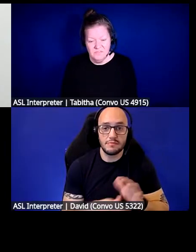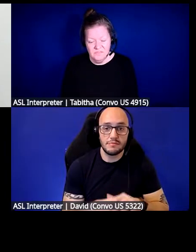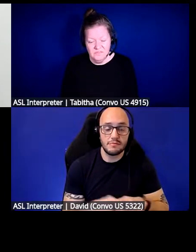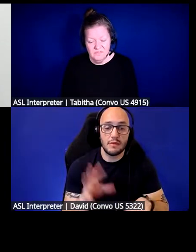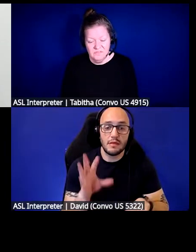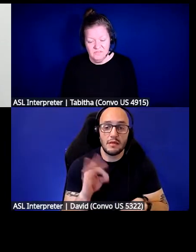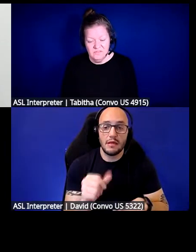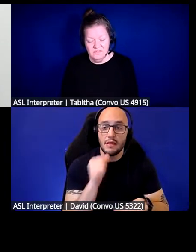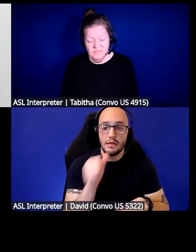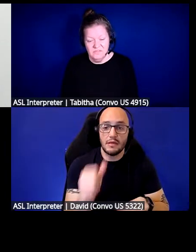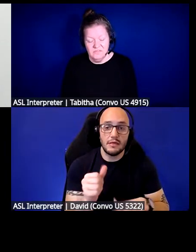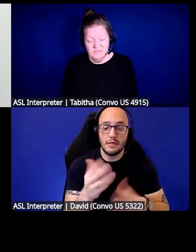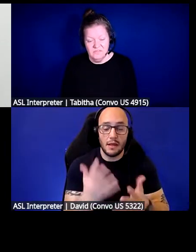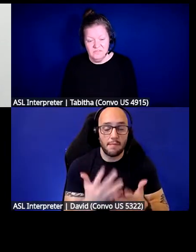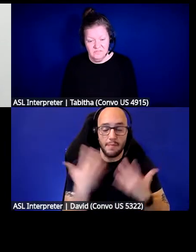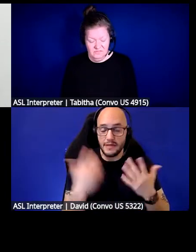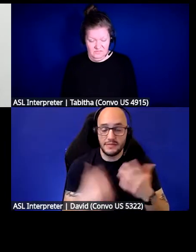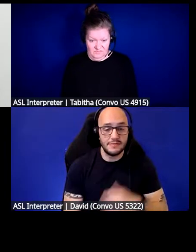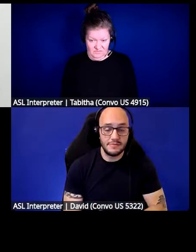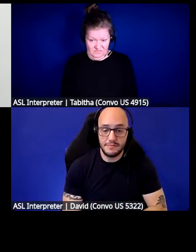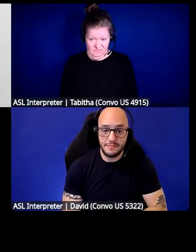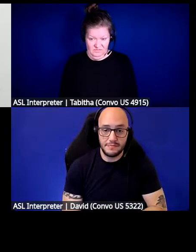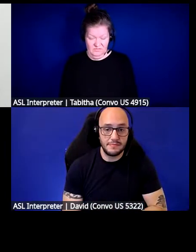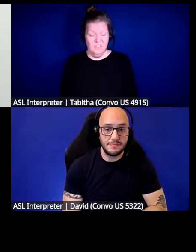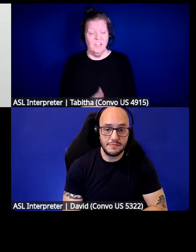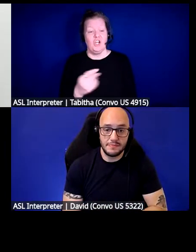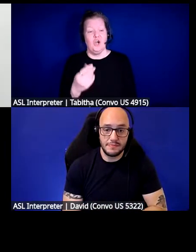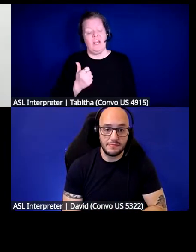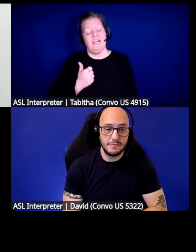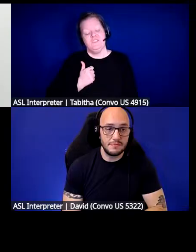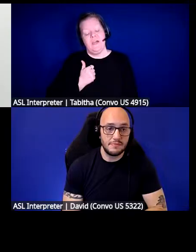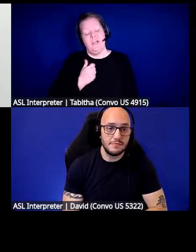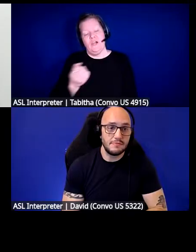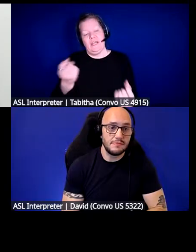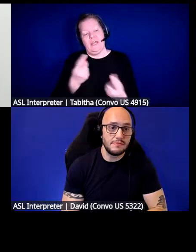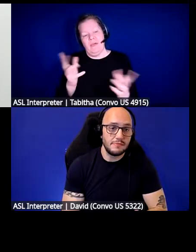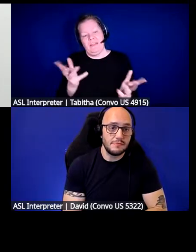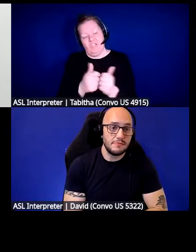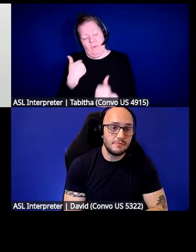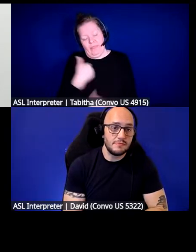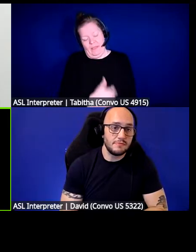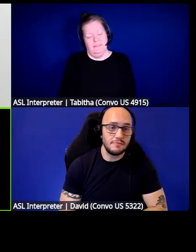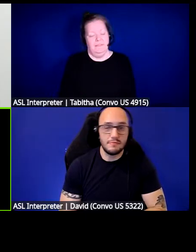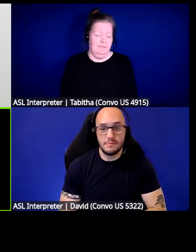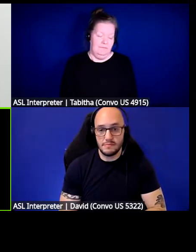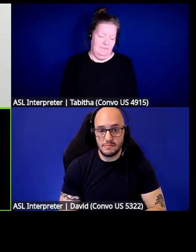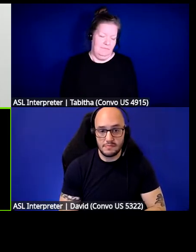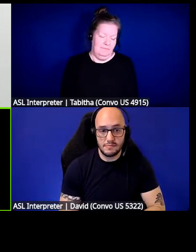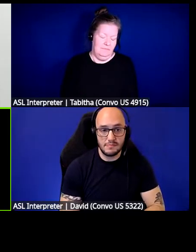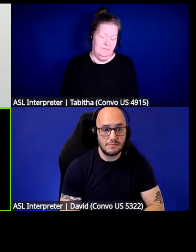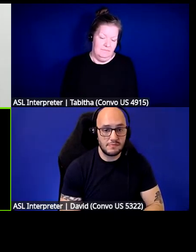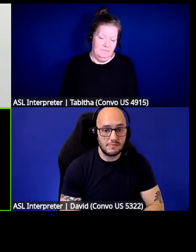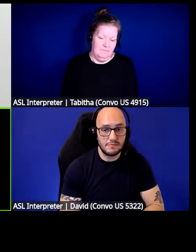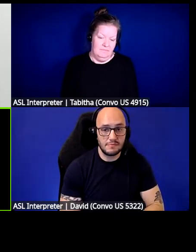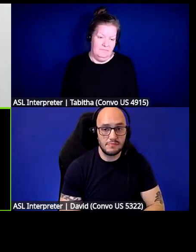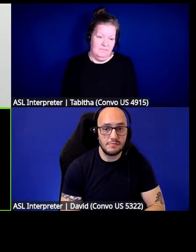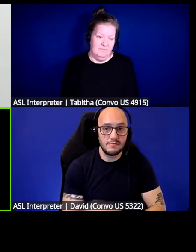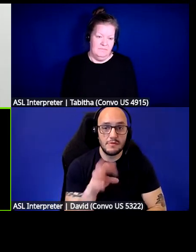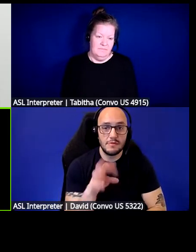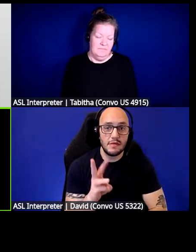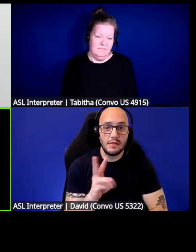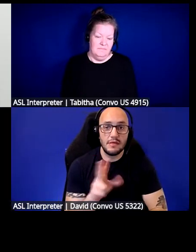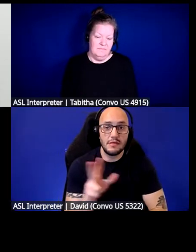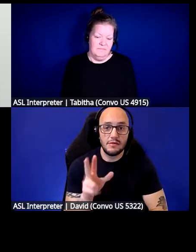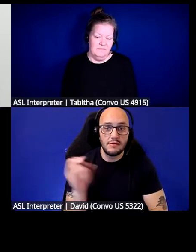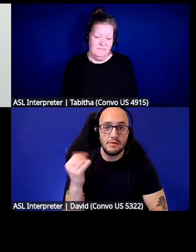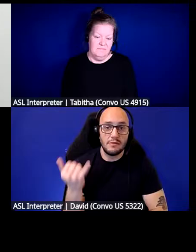wrong. 90 is not pleasant. Go put on a sweater and come back and talk to us. We've It is. got. It's 63 degrees right